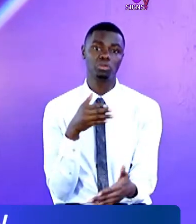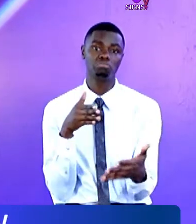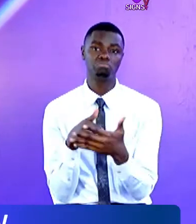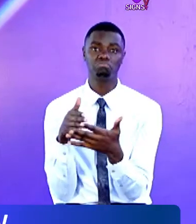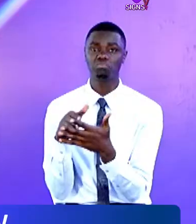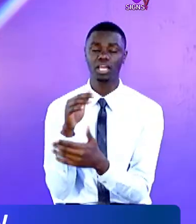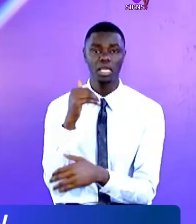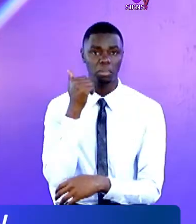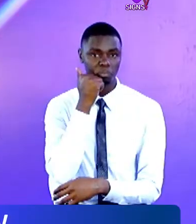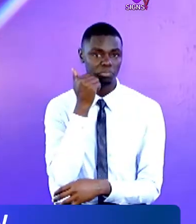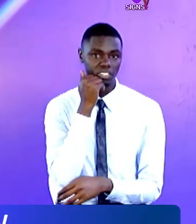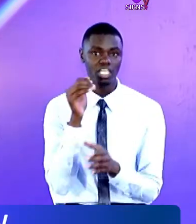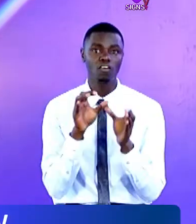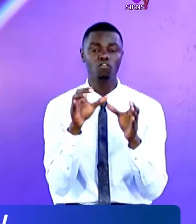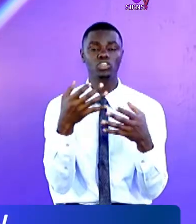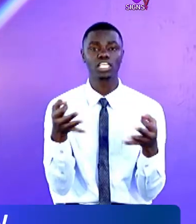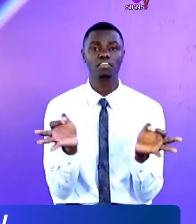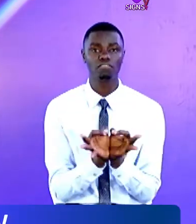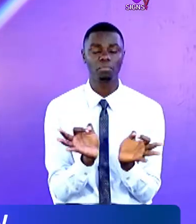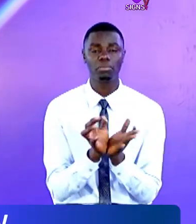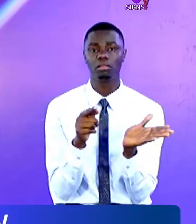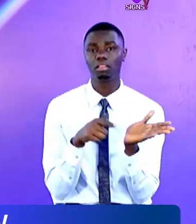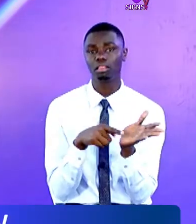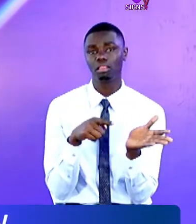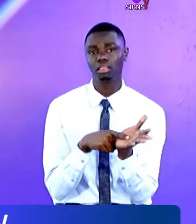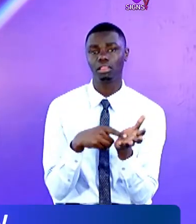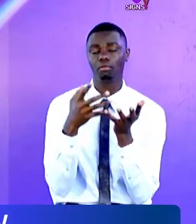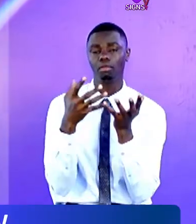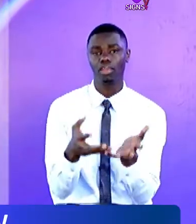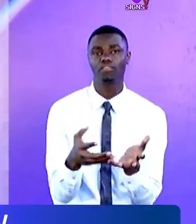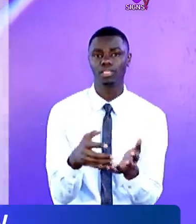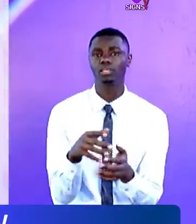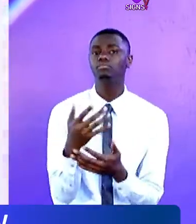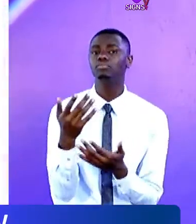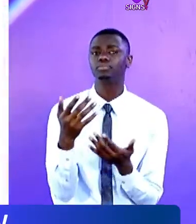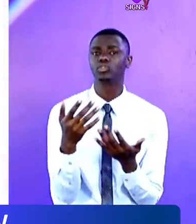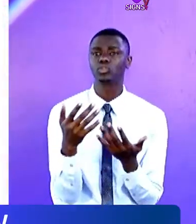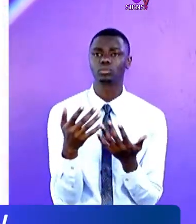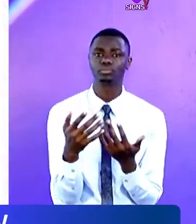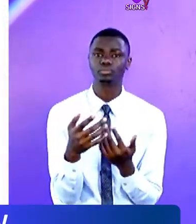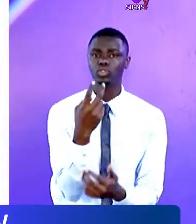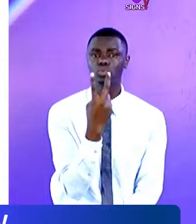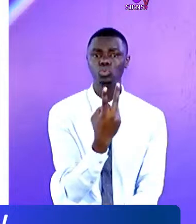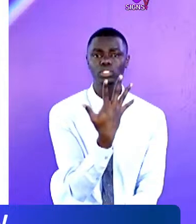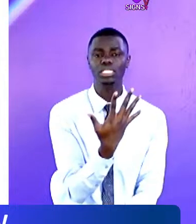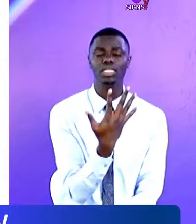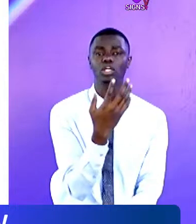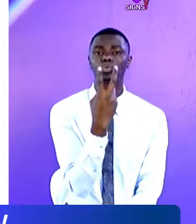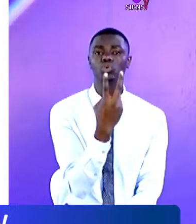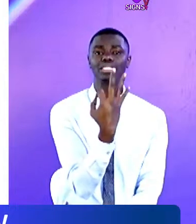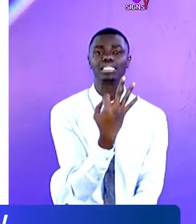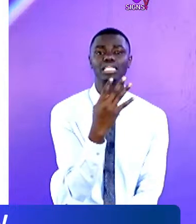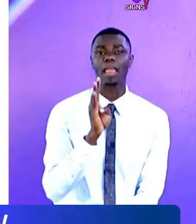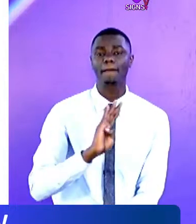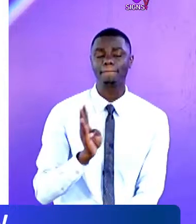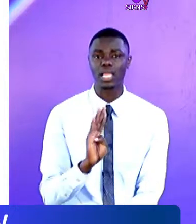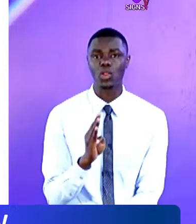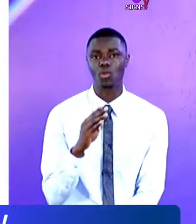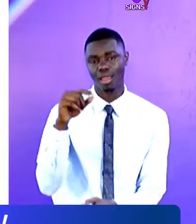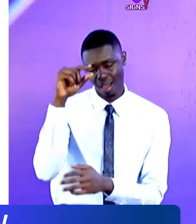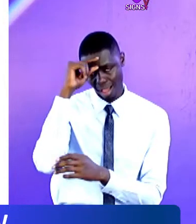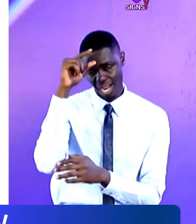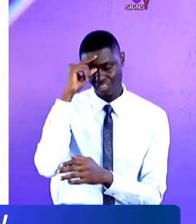patients, are forcing families into debt or despair. Now, these are the key figures. 33 billion Kenyan shillings what government